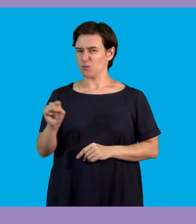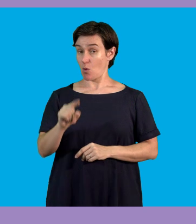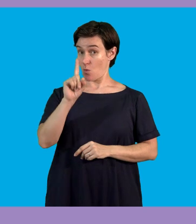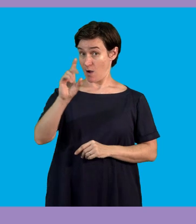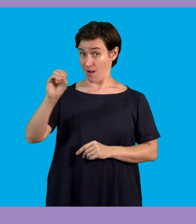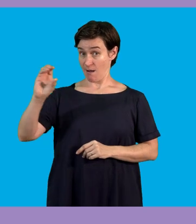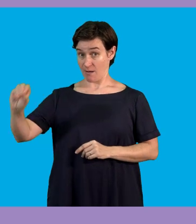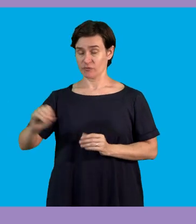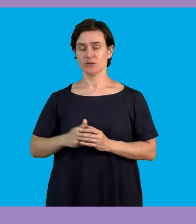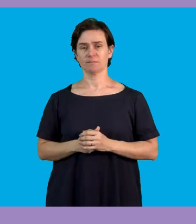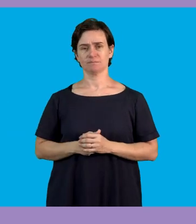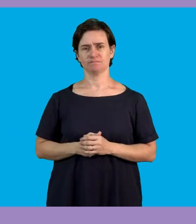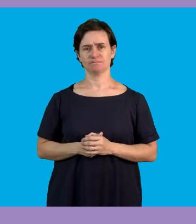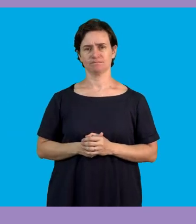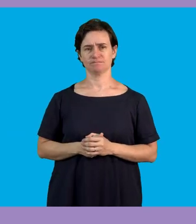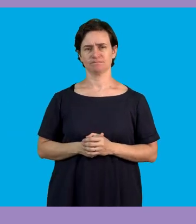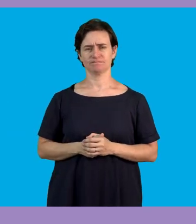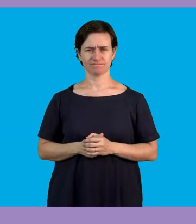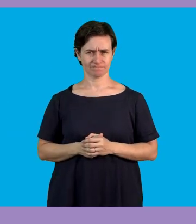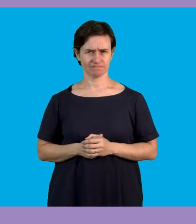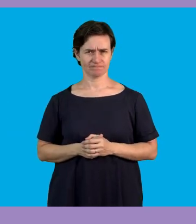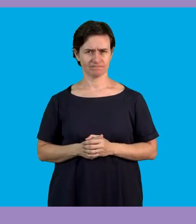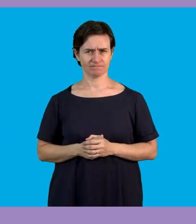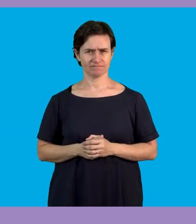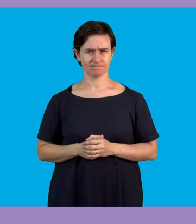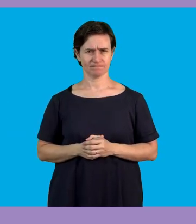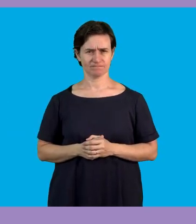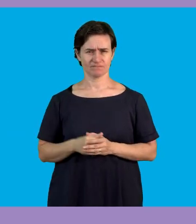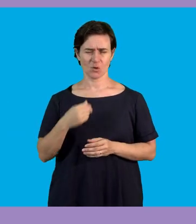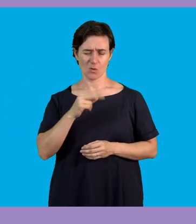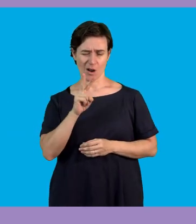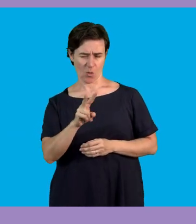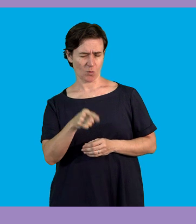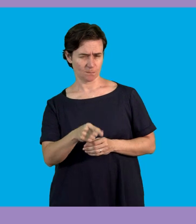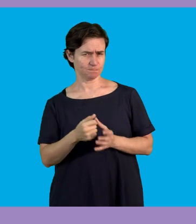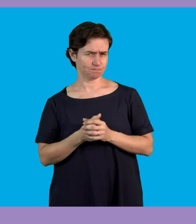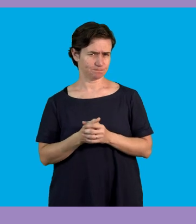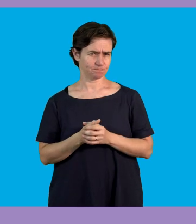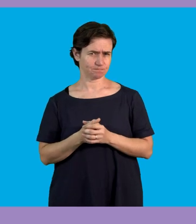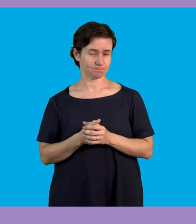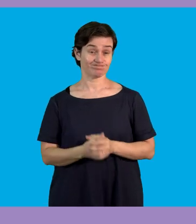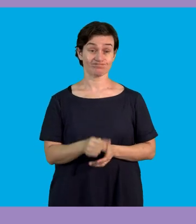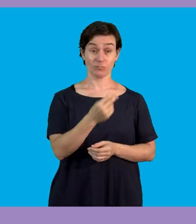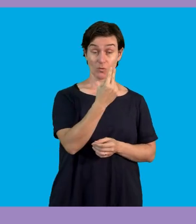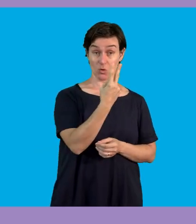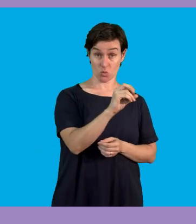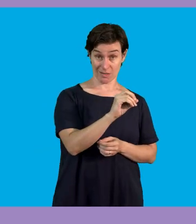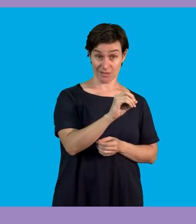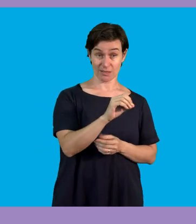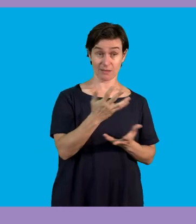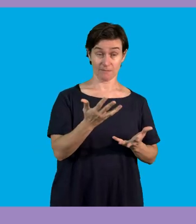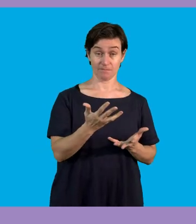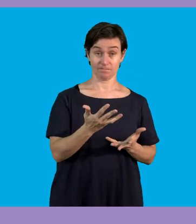5x equals to 100. Let's look at that equation together. So we have